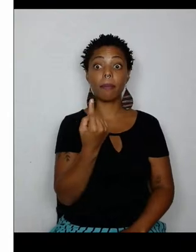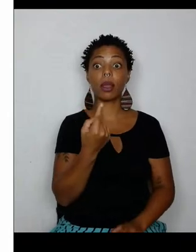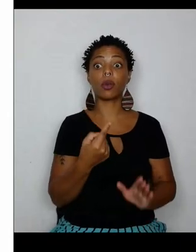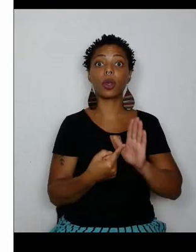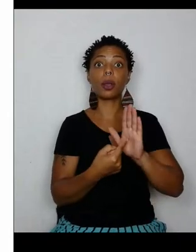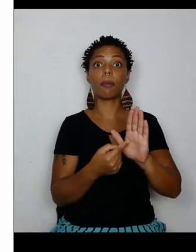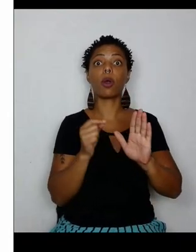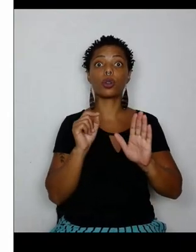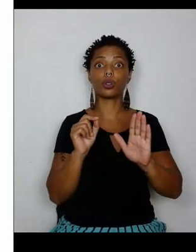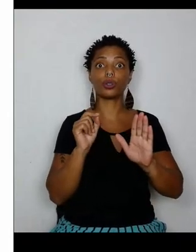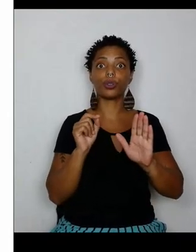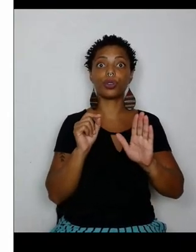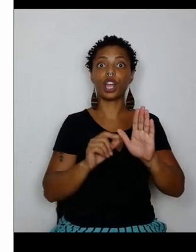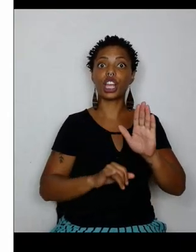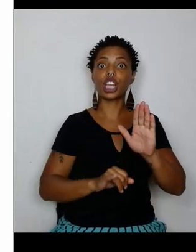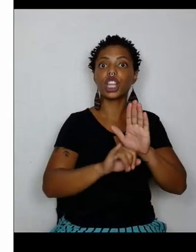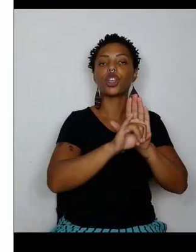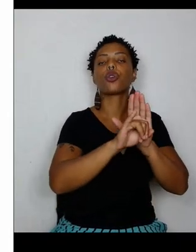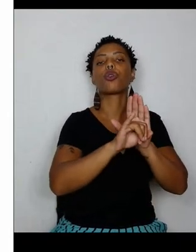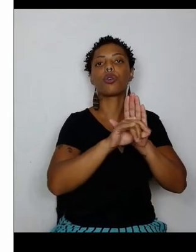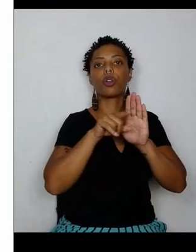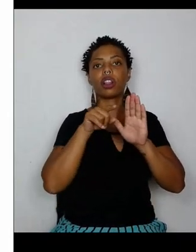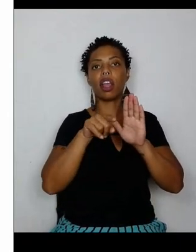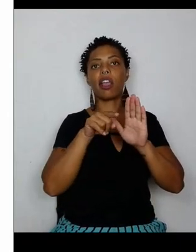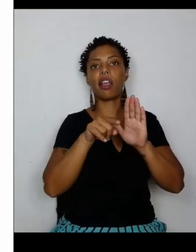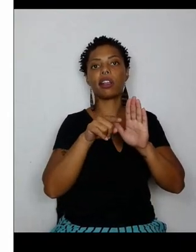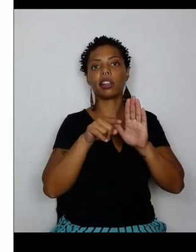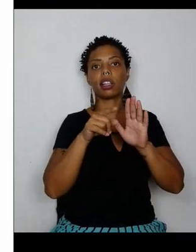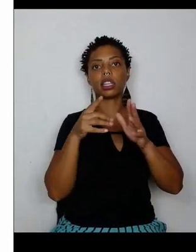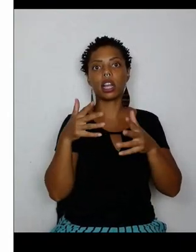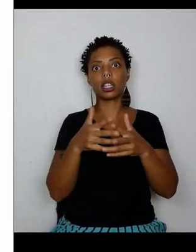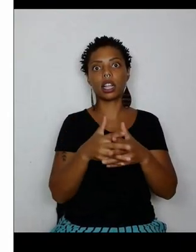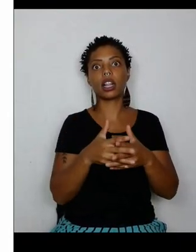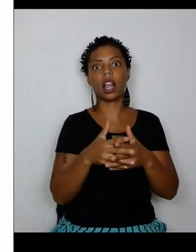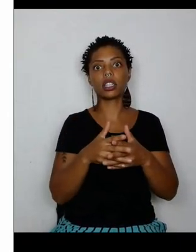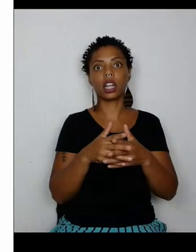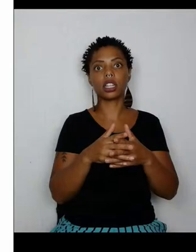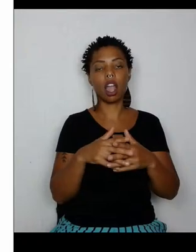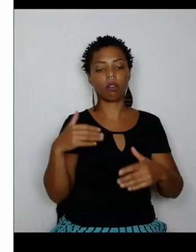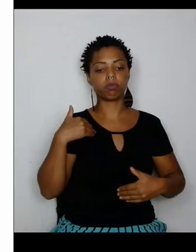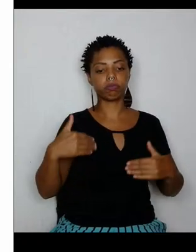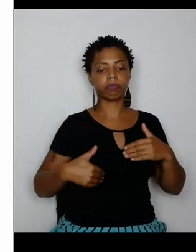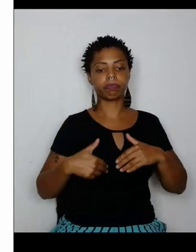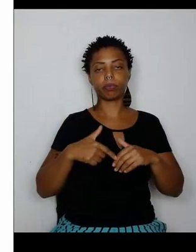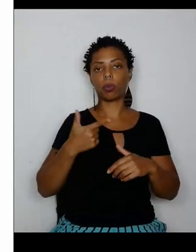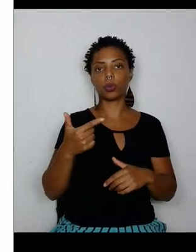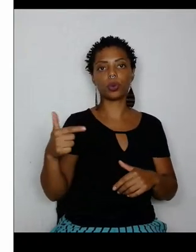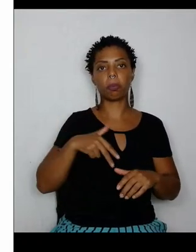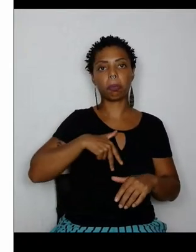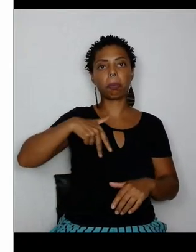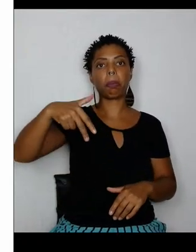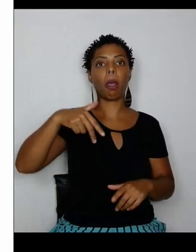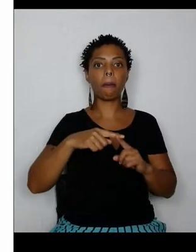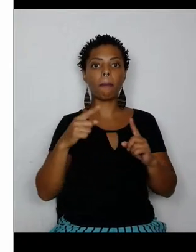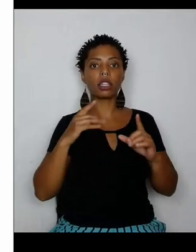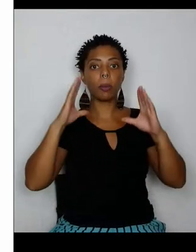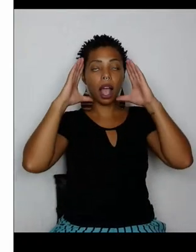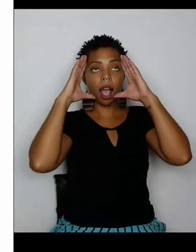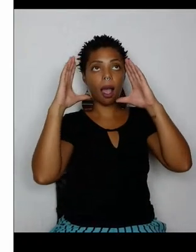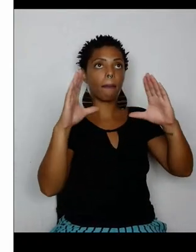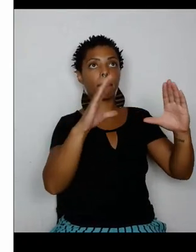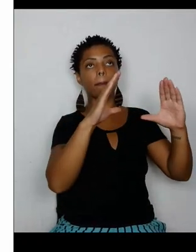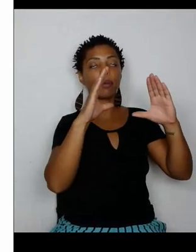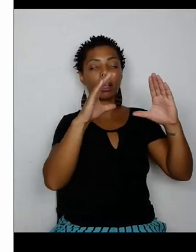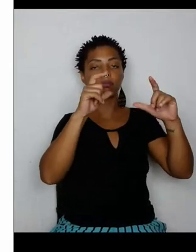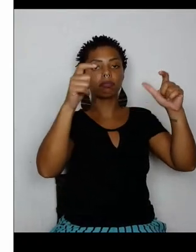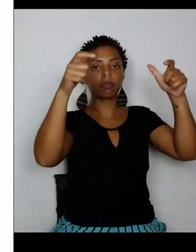centered floating spiritual head the wooden panel and the christian symbolism belong to the holy face tradition defined